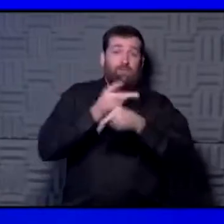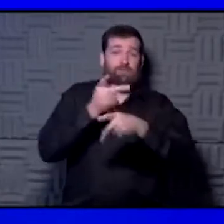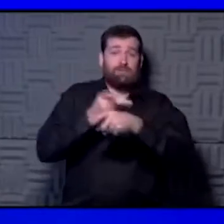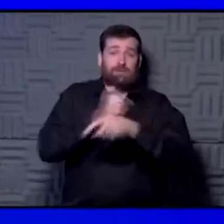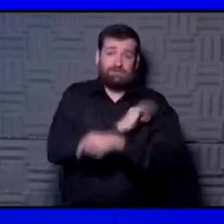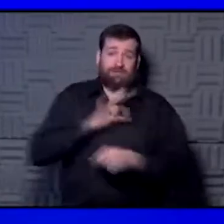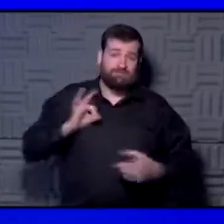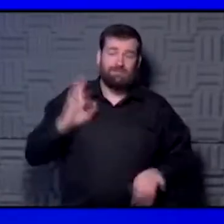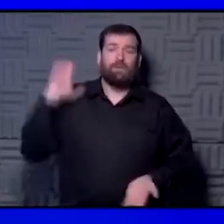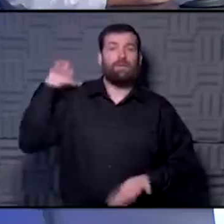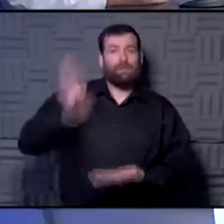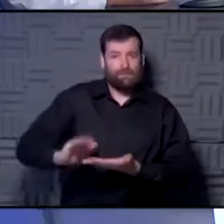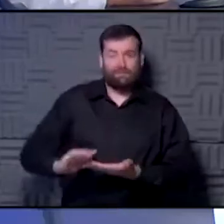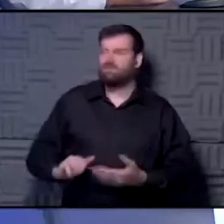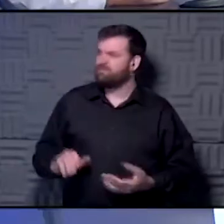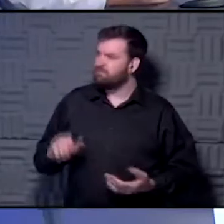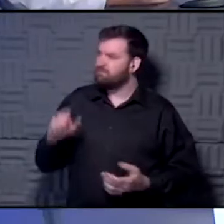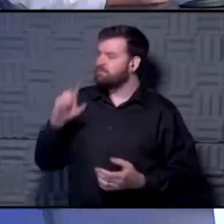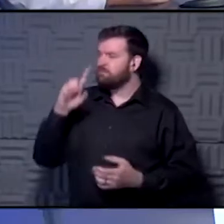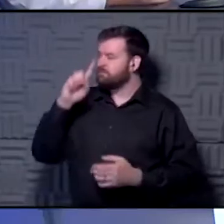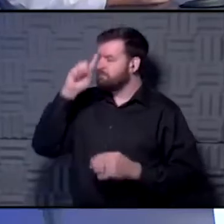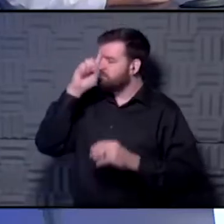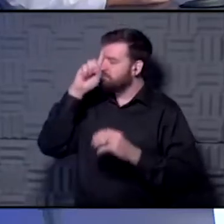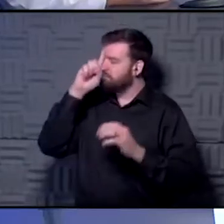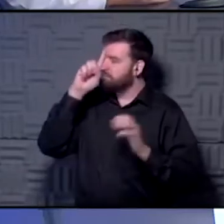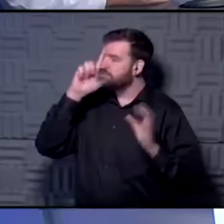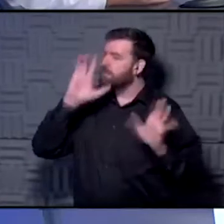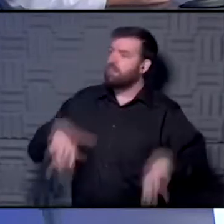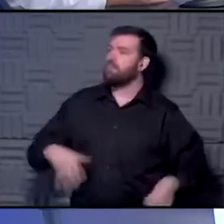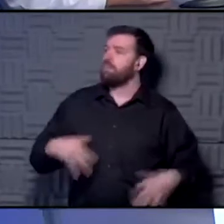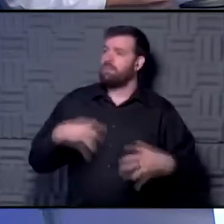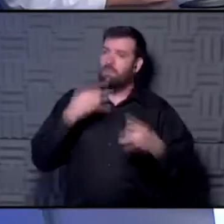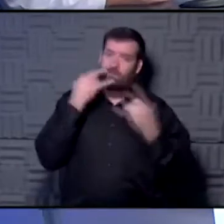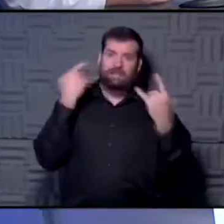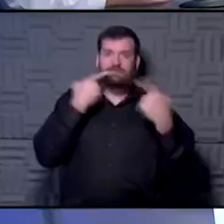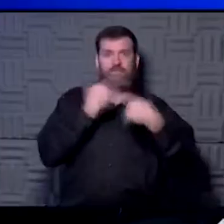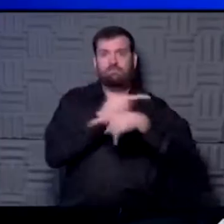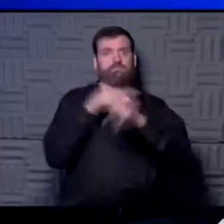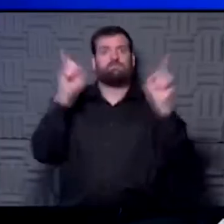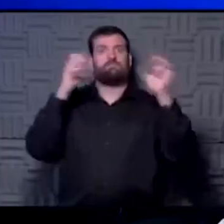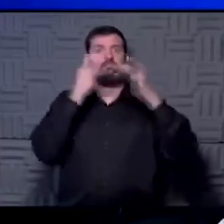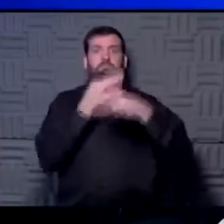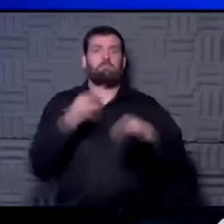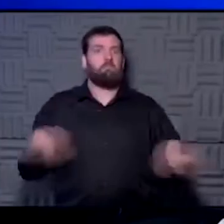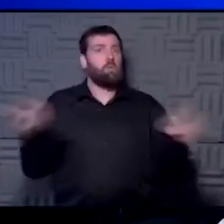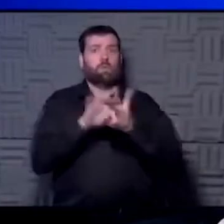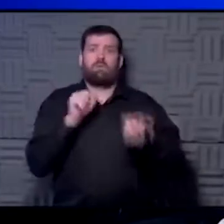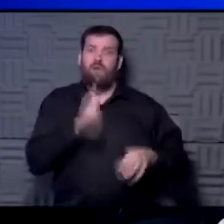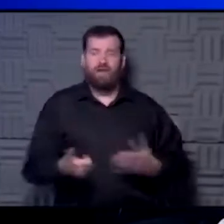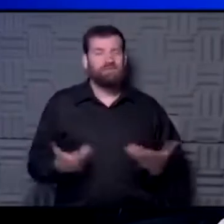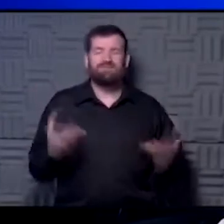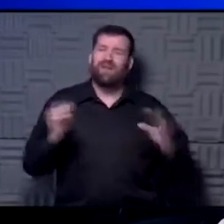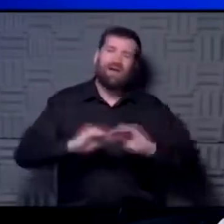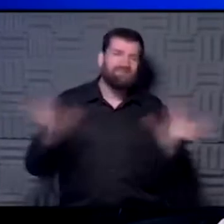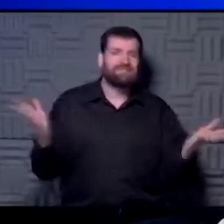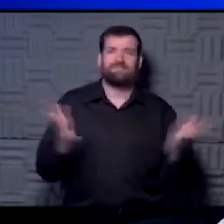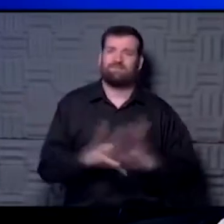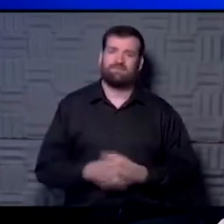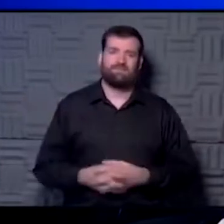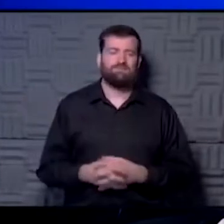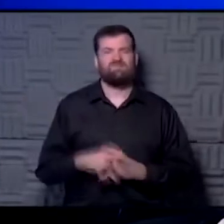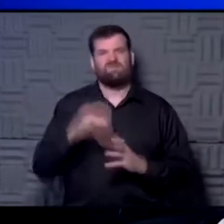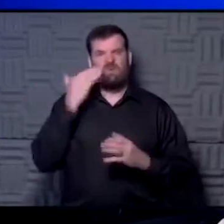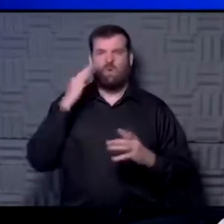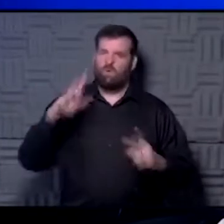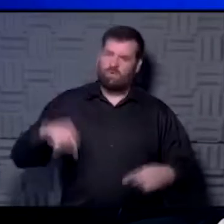lower than in the community. It fascinates me. We're still fighting this fight about whether masks are important when it's just so obvious. And we've known it in healthcare for